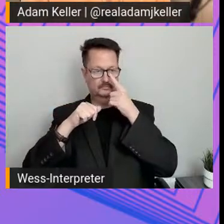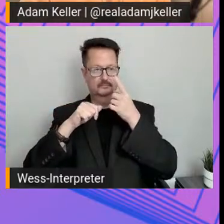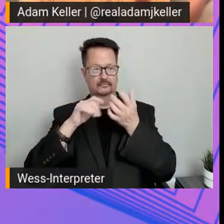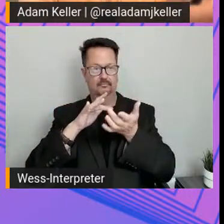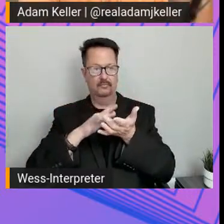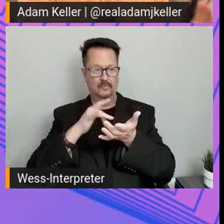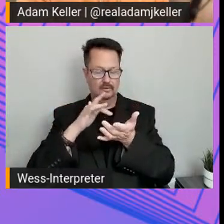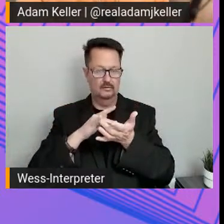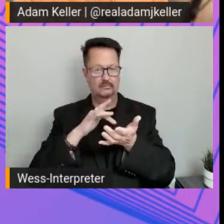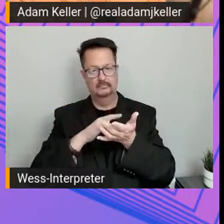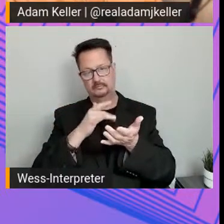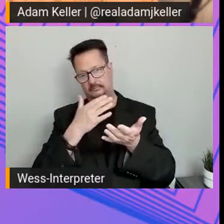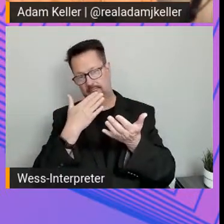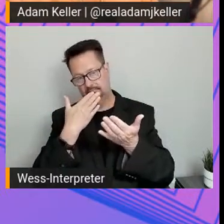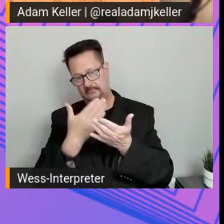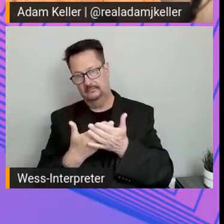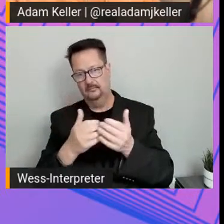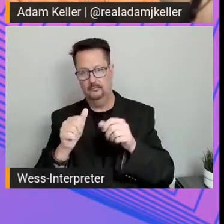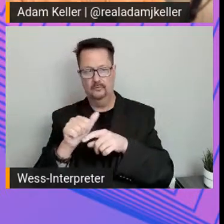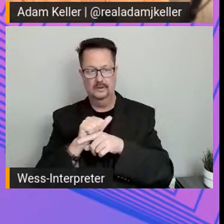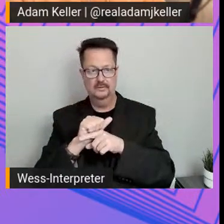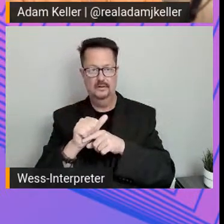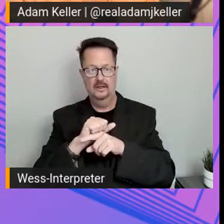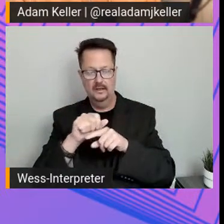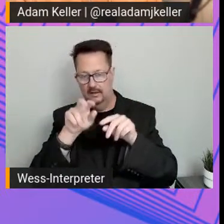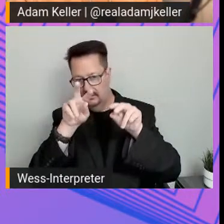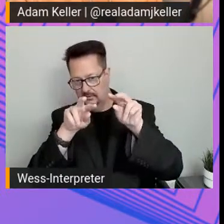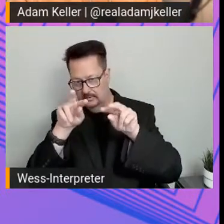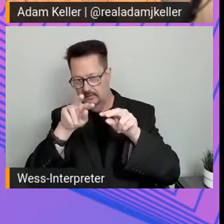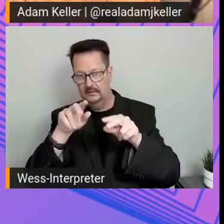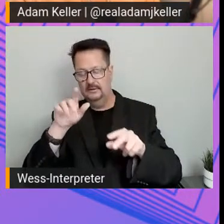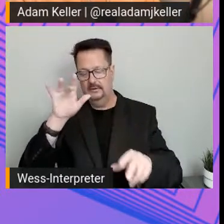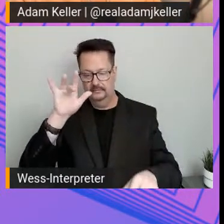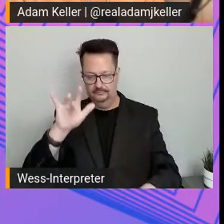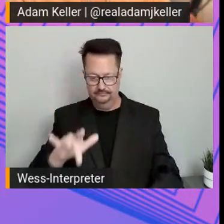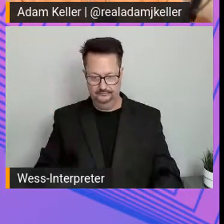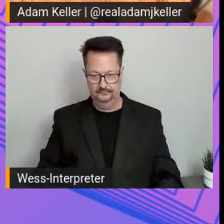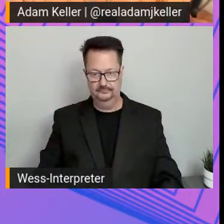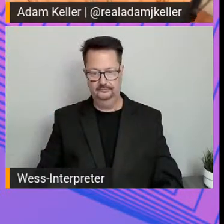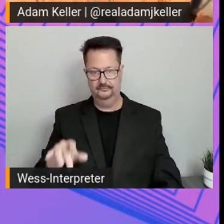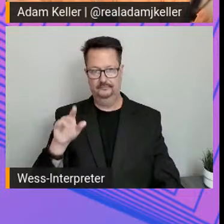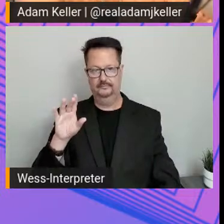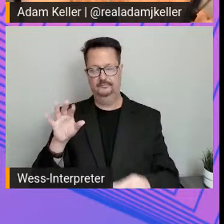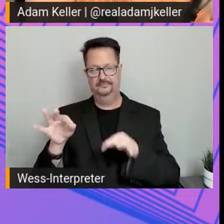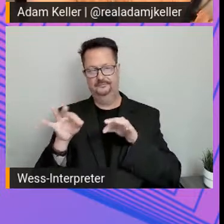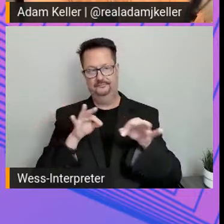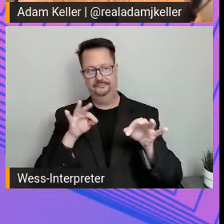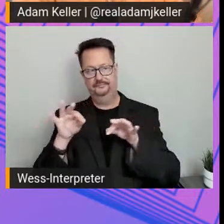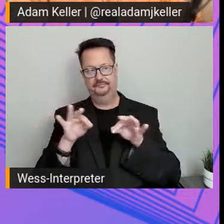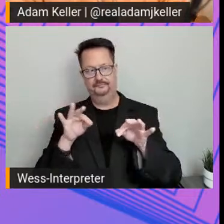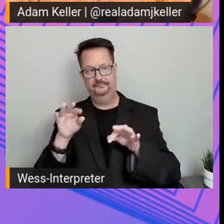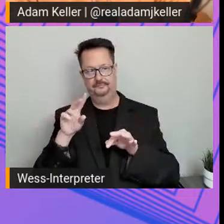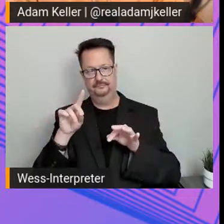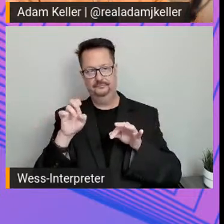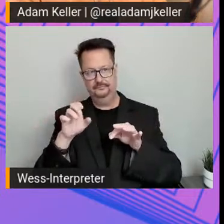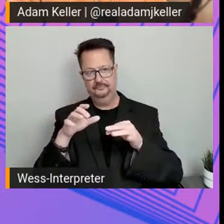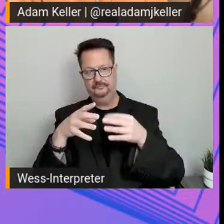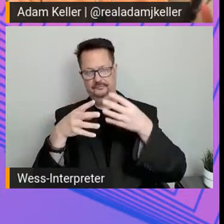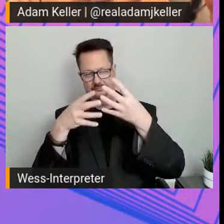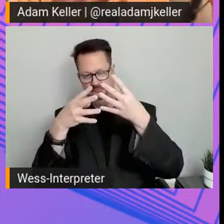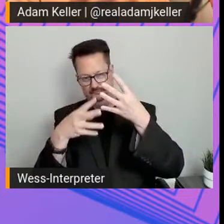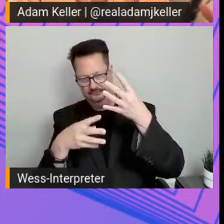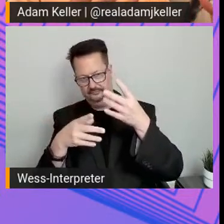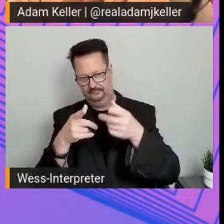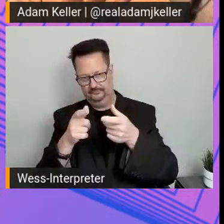good practices, I can do that. So then I run a CDK diff, which is going to show me basically anything that's changing,